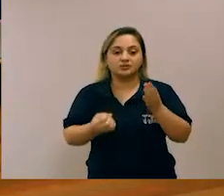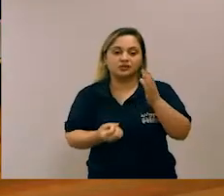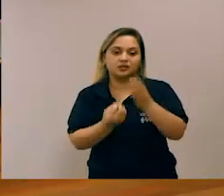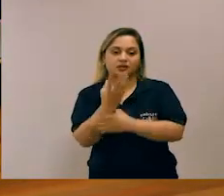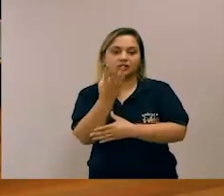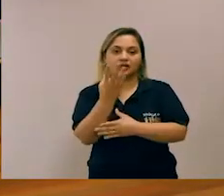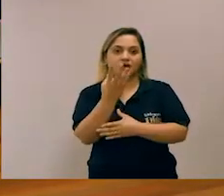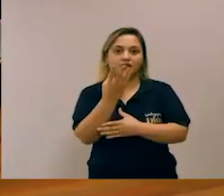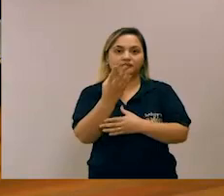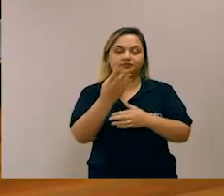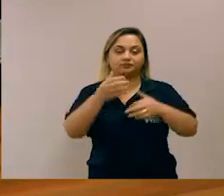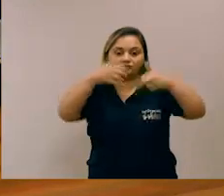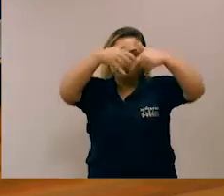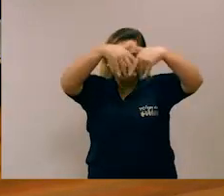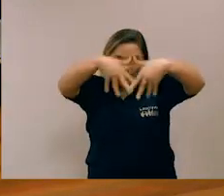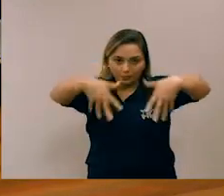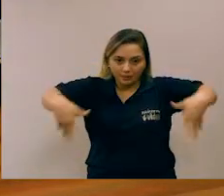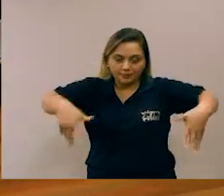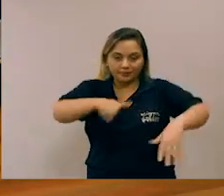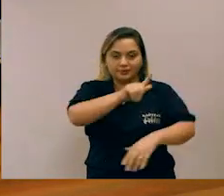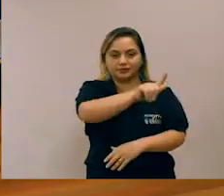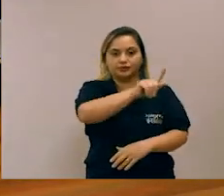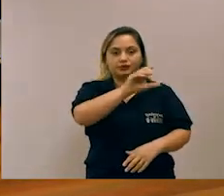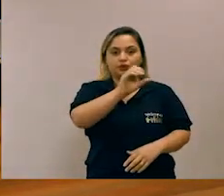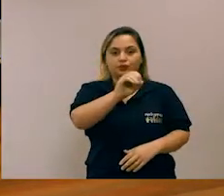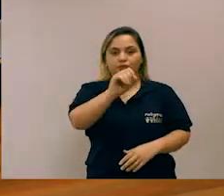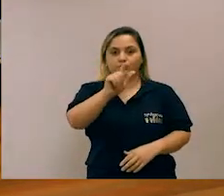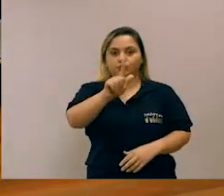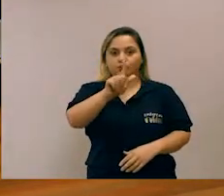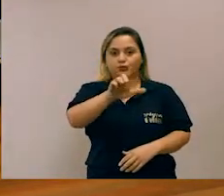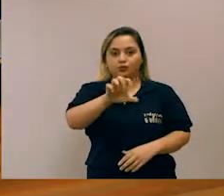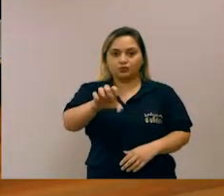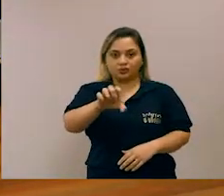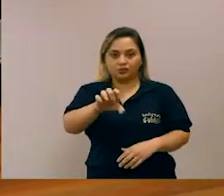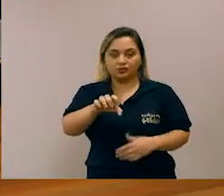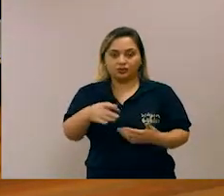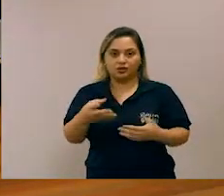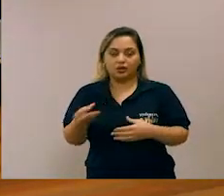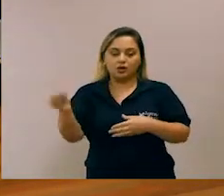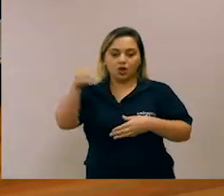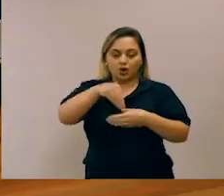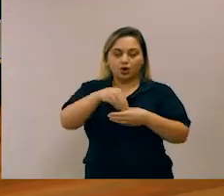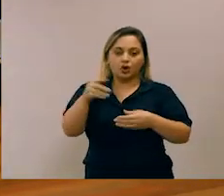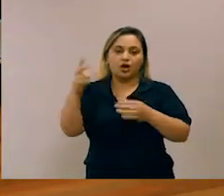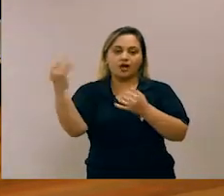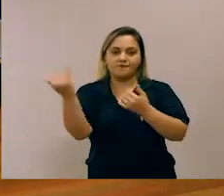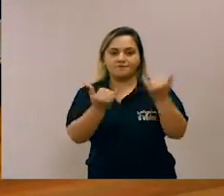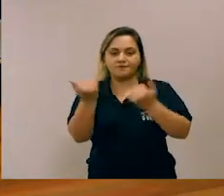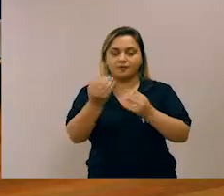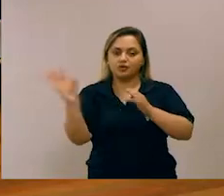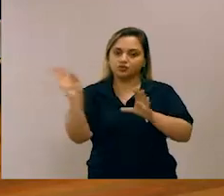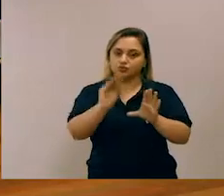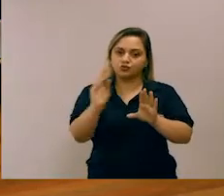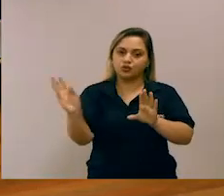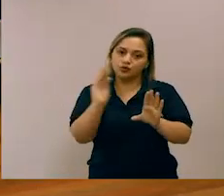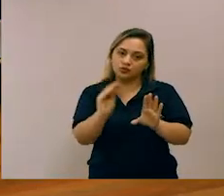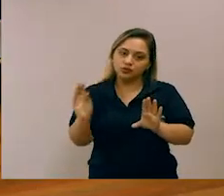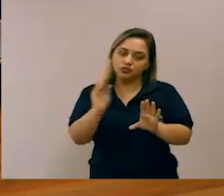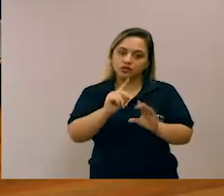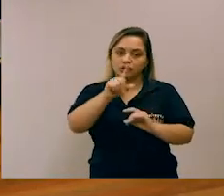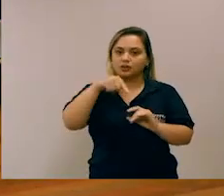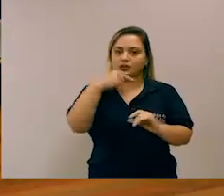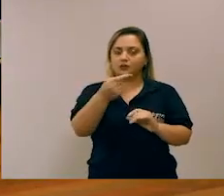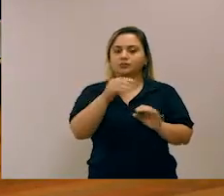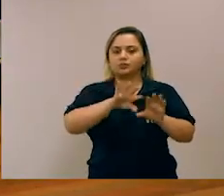And we created a map on Google Maps, and we started plotting on the map where we found body parts and